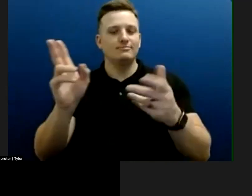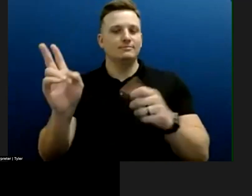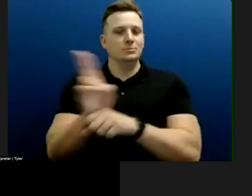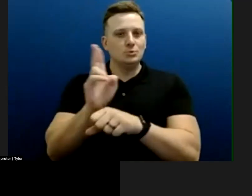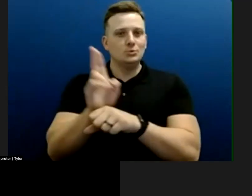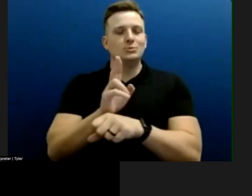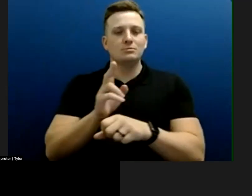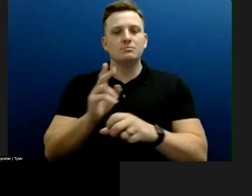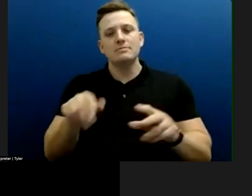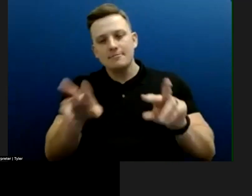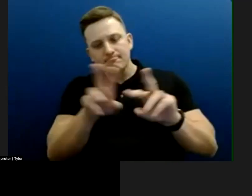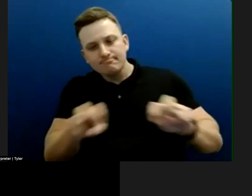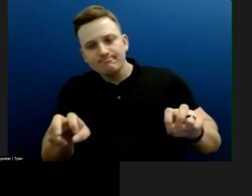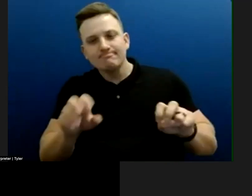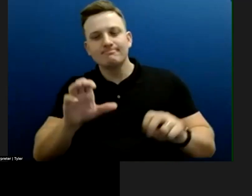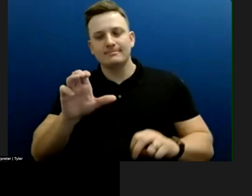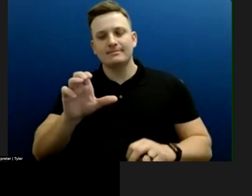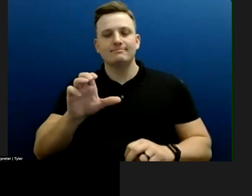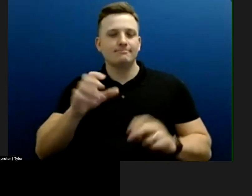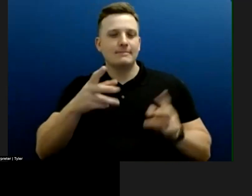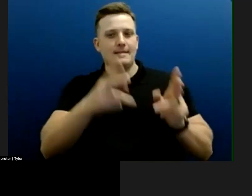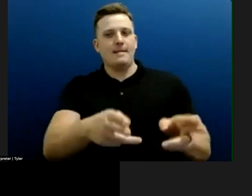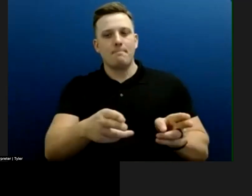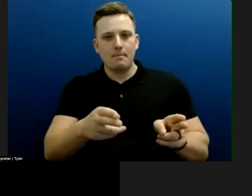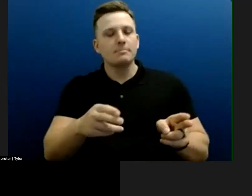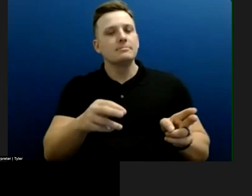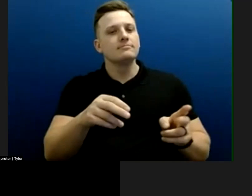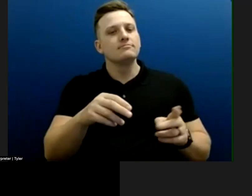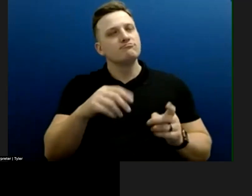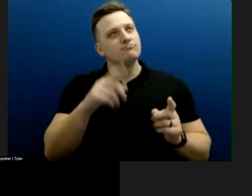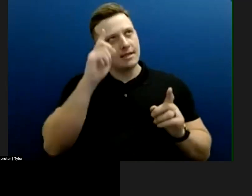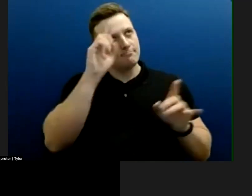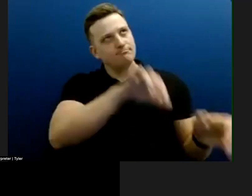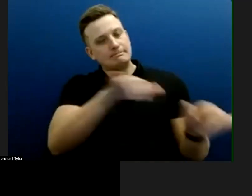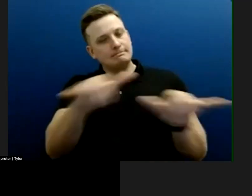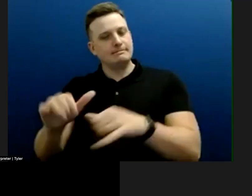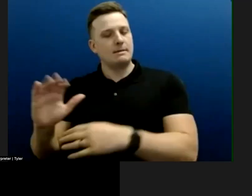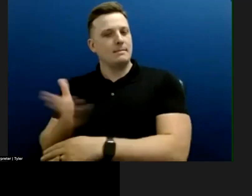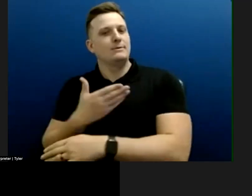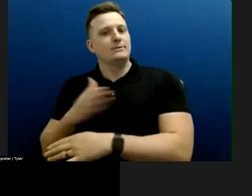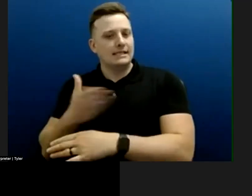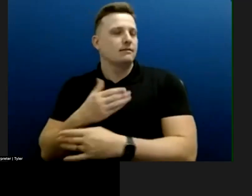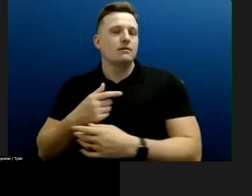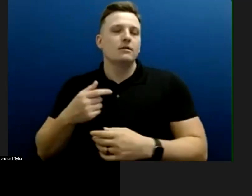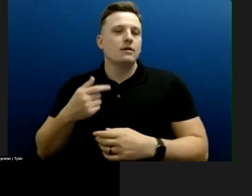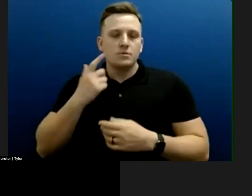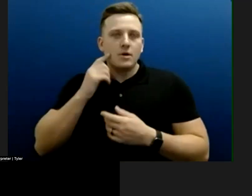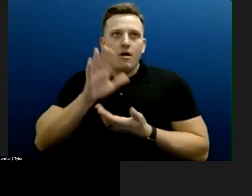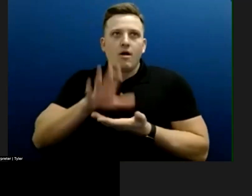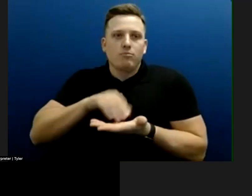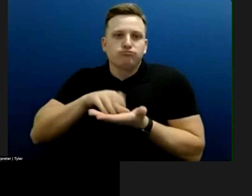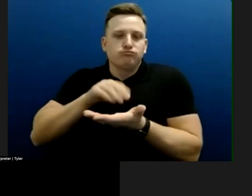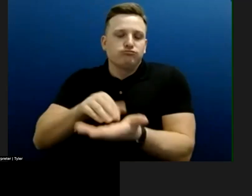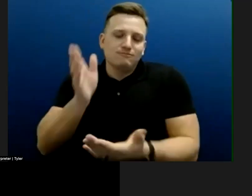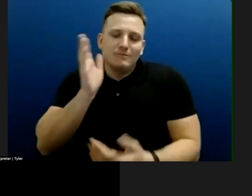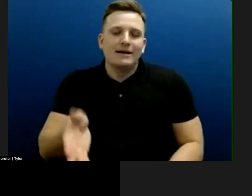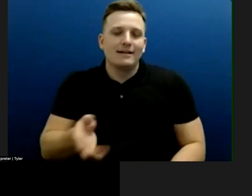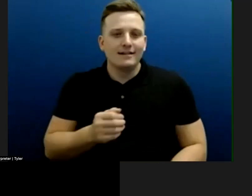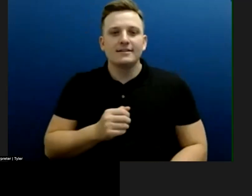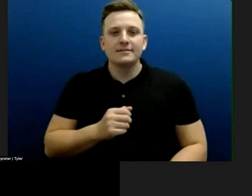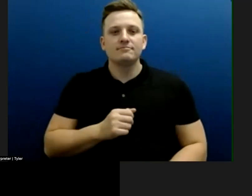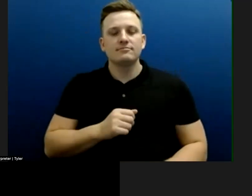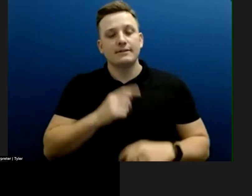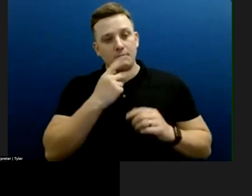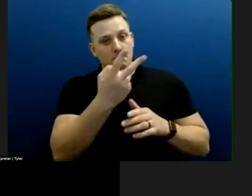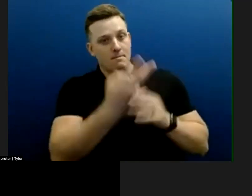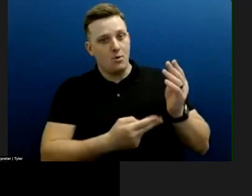reanalyze these clips as a piece of music, and it would just, yeah, we would learn an enormous amount about both the partners